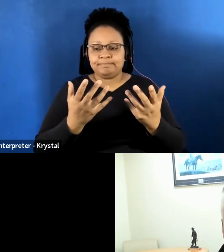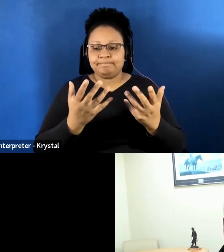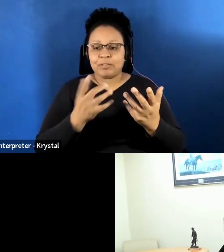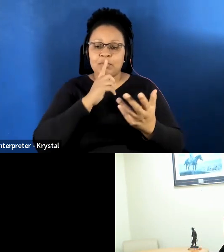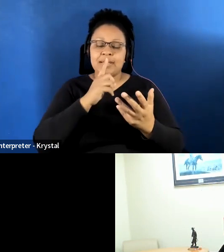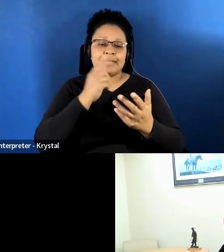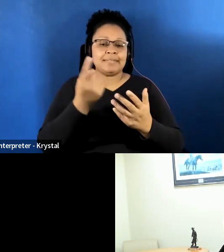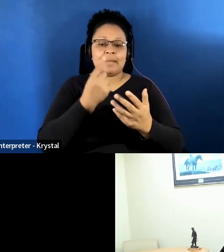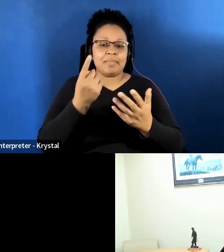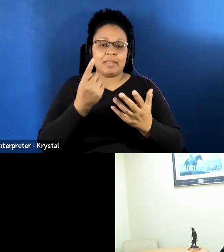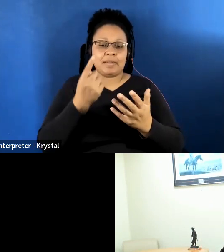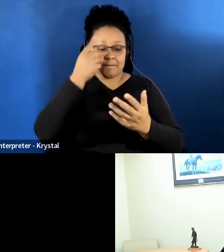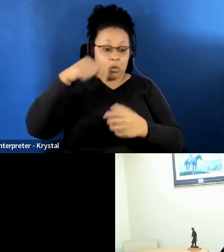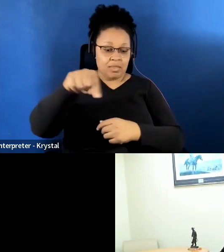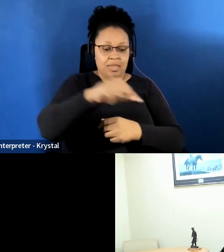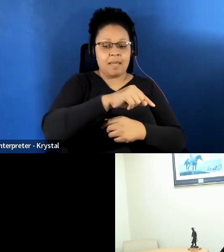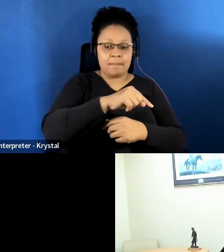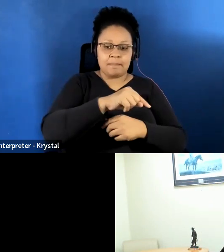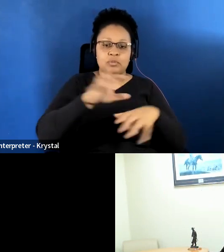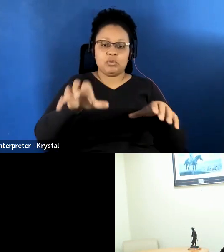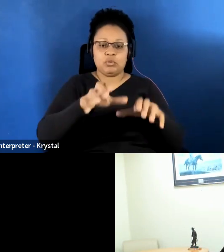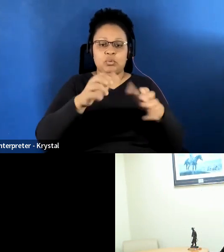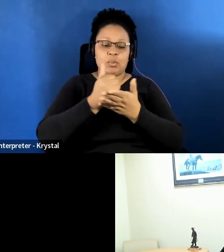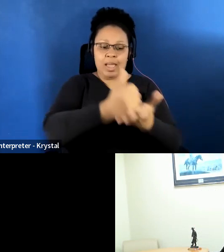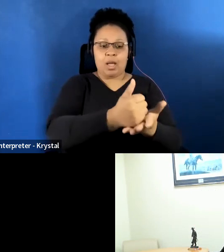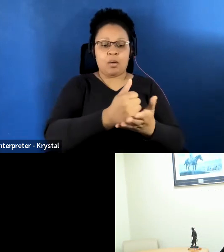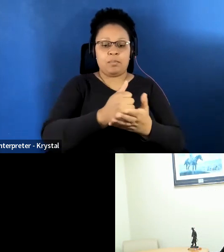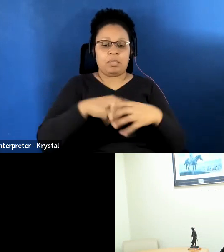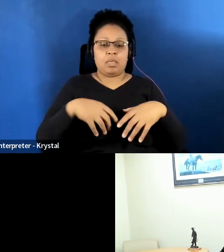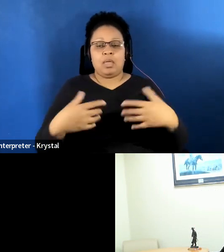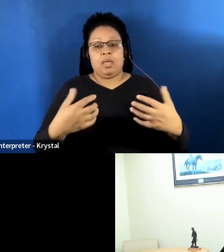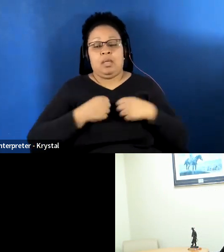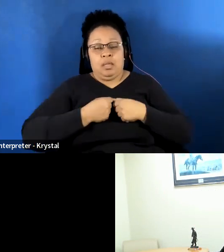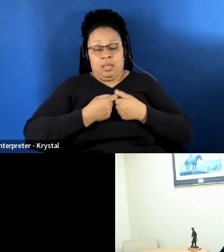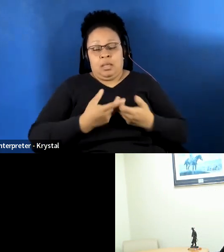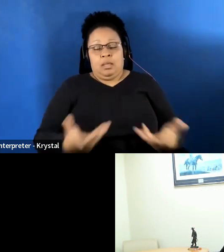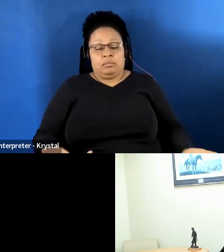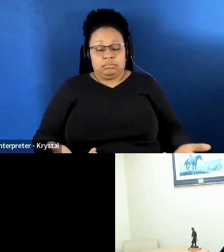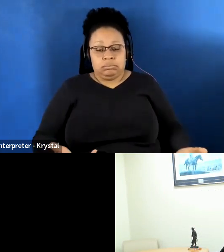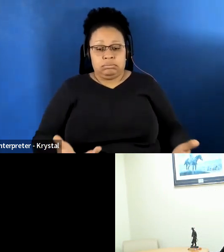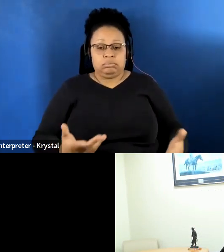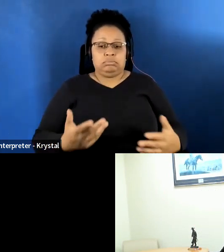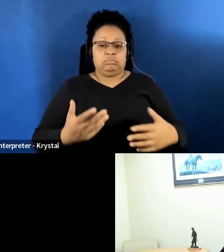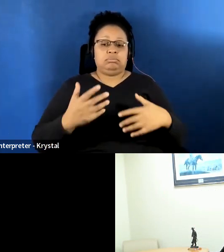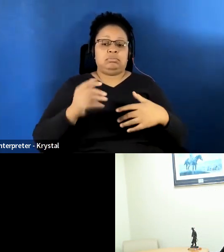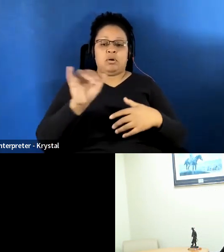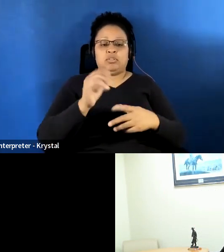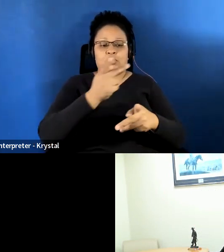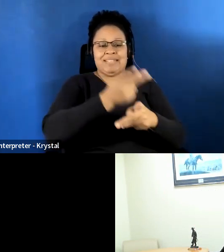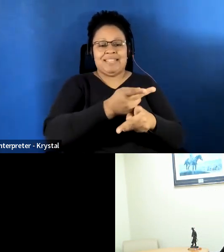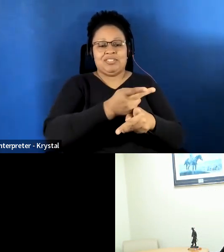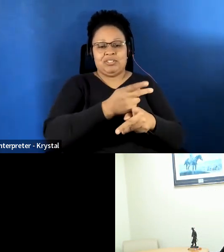it was done for them to help with the burnout and help with the retention rates as well.